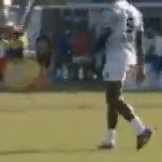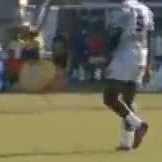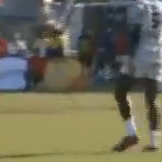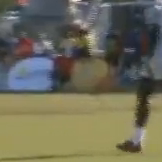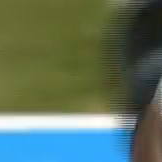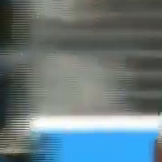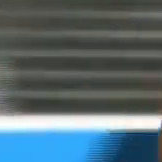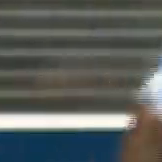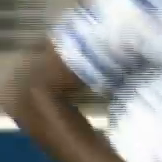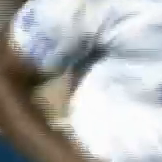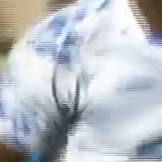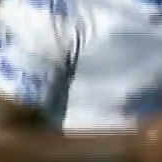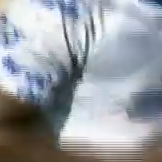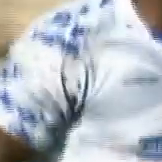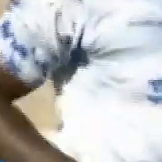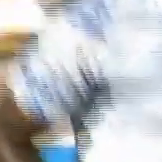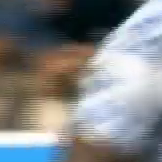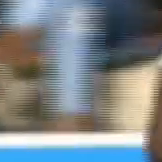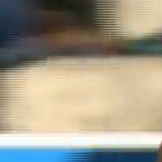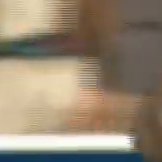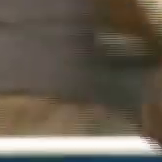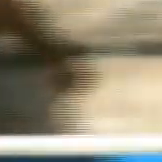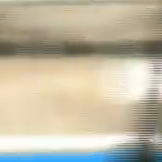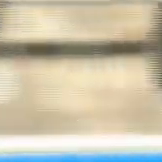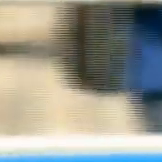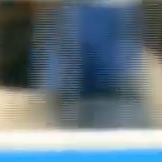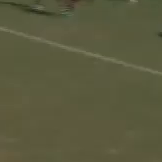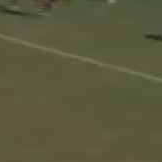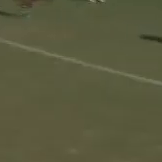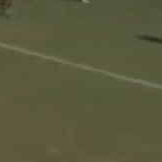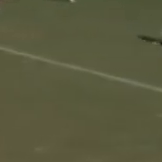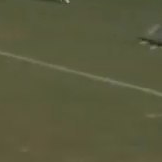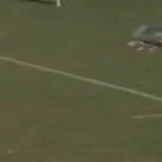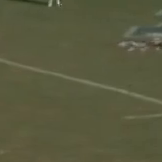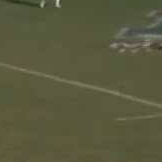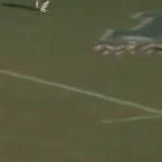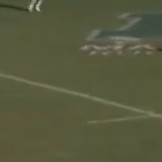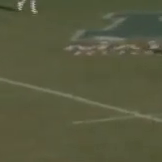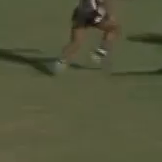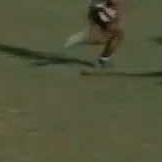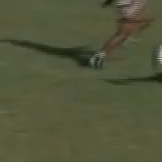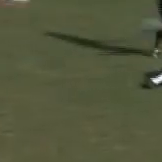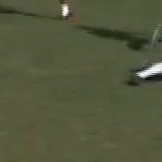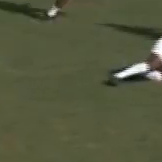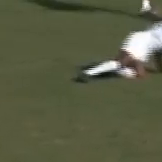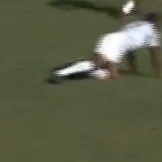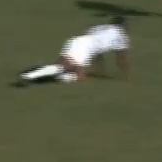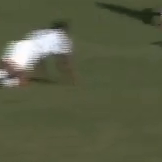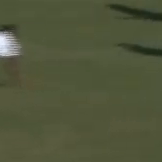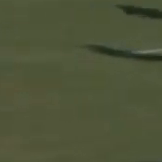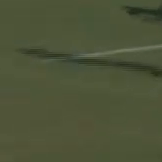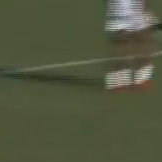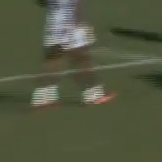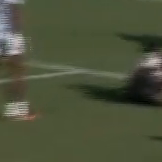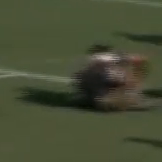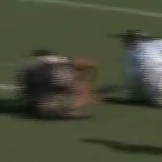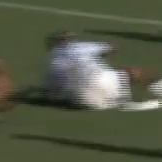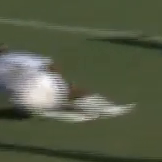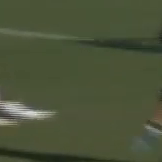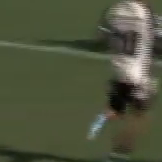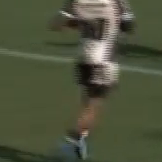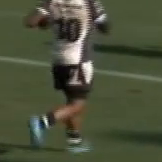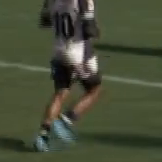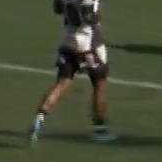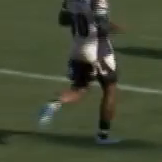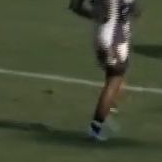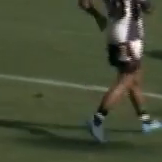Bulldozing play there from Saki Oraloa. Levi Ekani Konda loves that. And can they hit the right note?